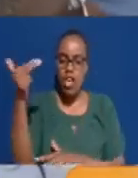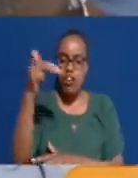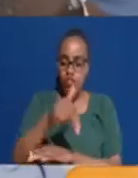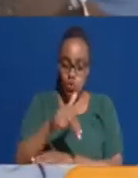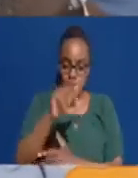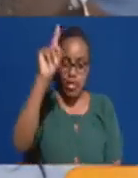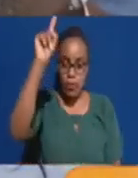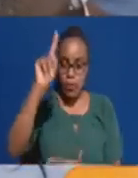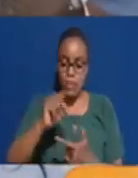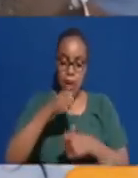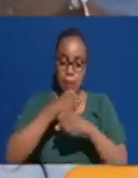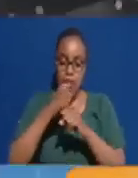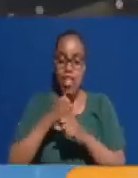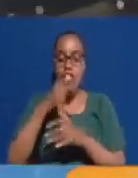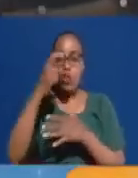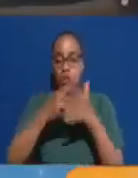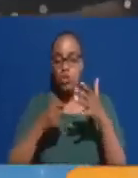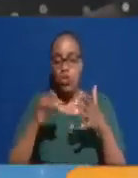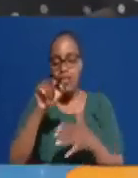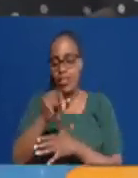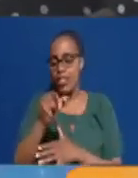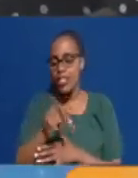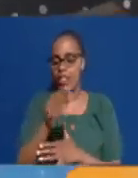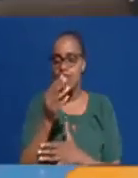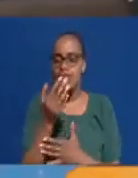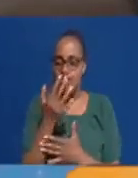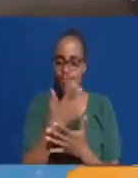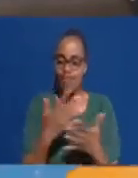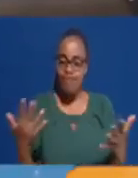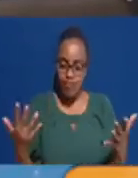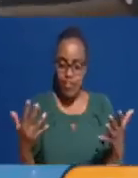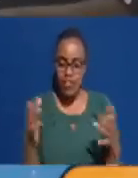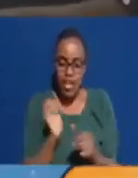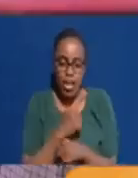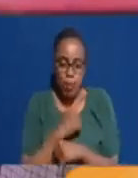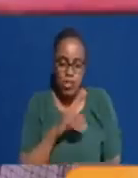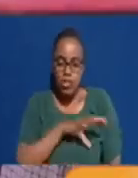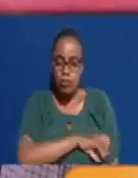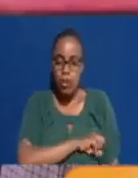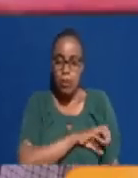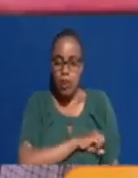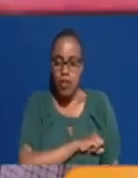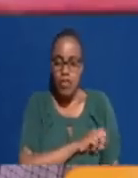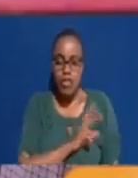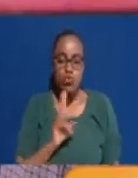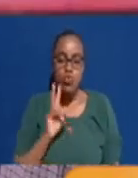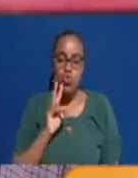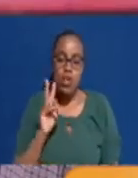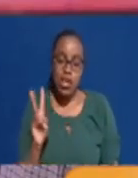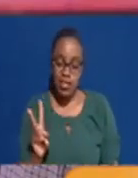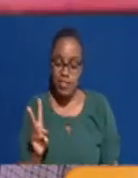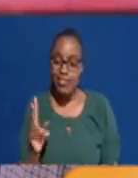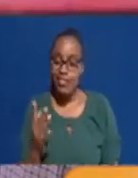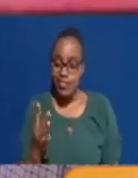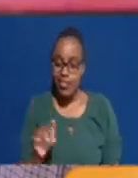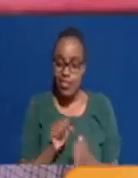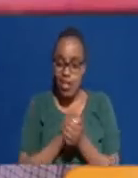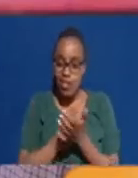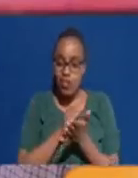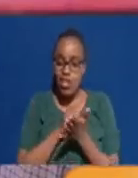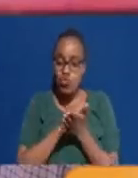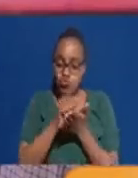making the cost of essential goods unattainable for many. Gorogoro is at 200 shillings. Grinding